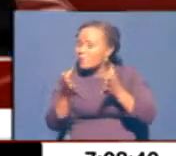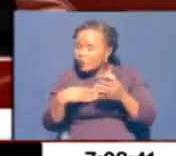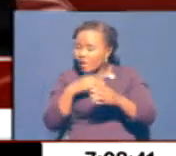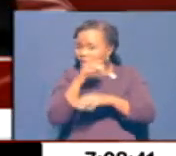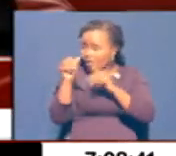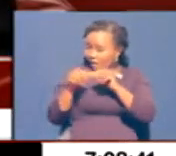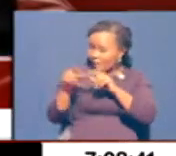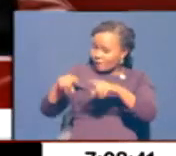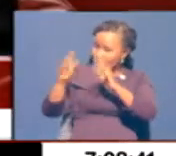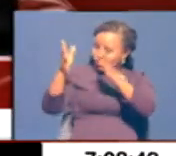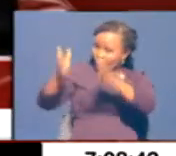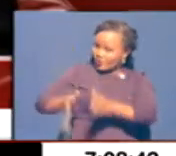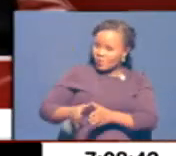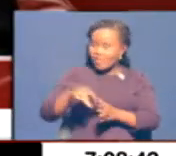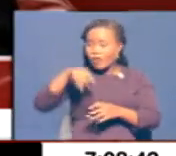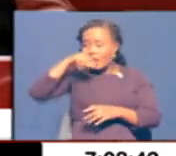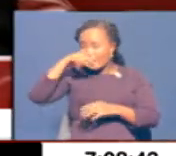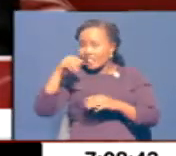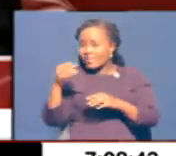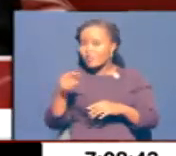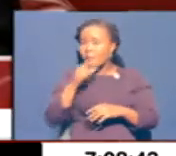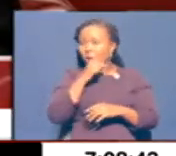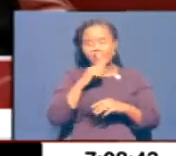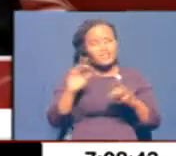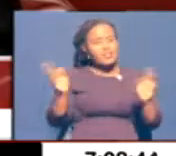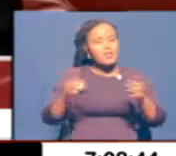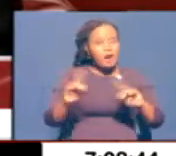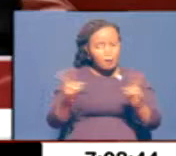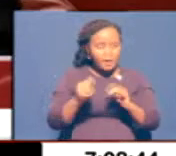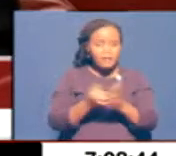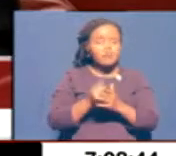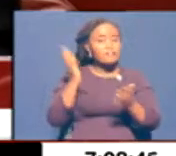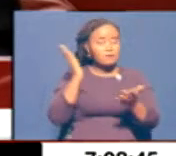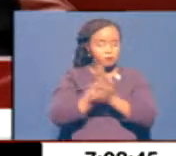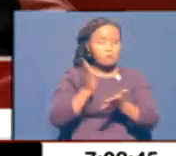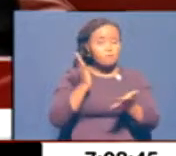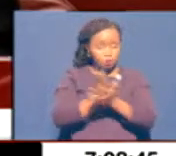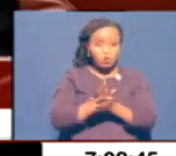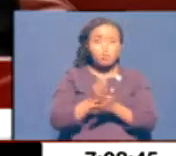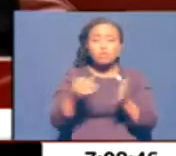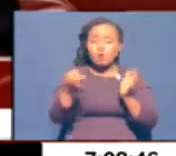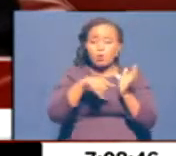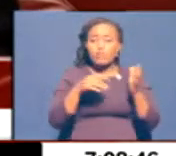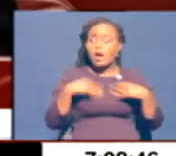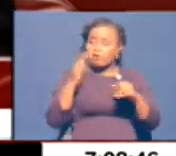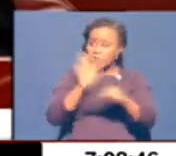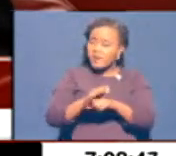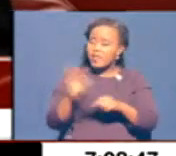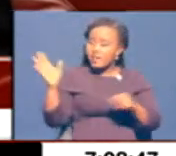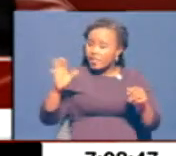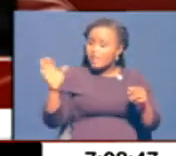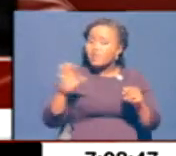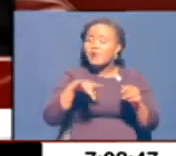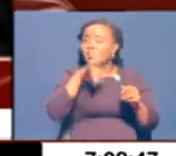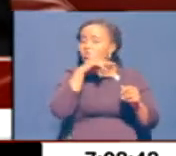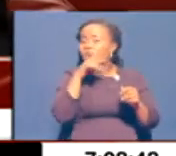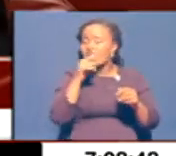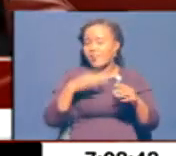him. And I want to say, yes, Day is our customer in Uganda. That one I don't want to